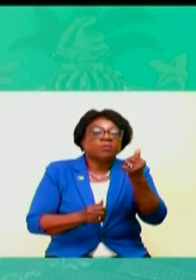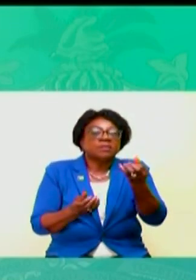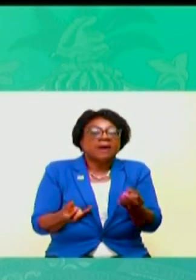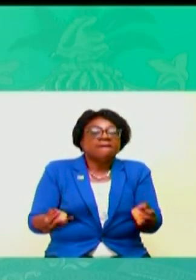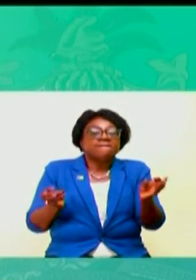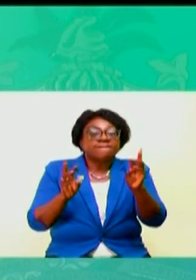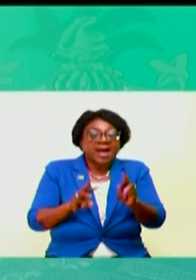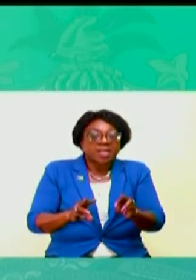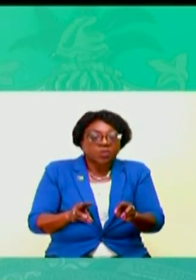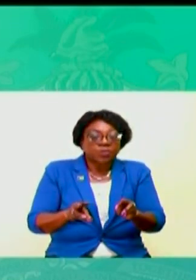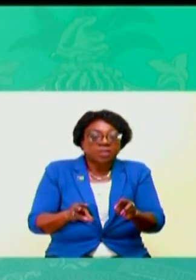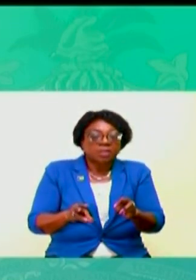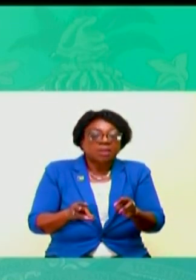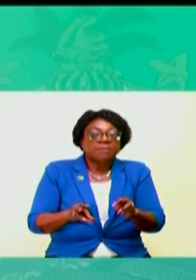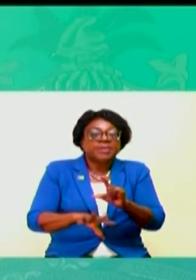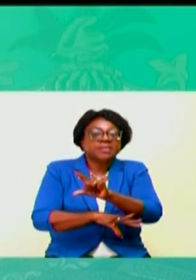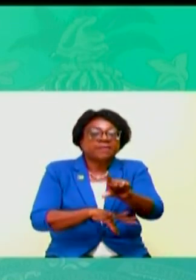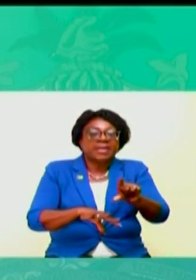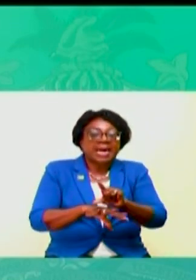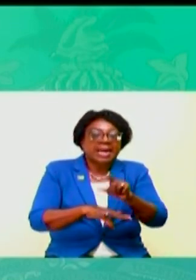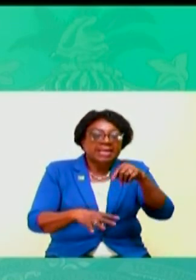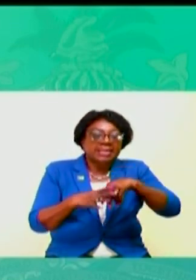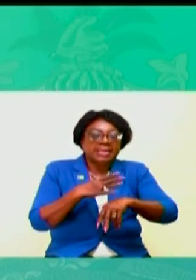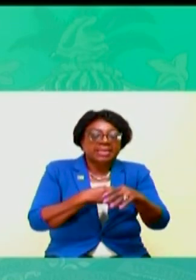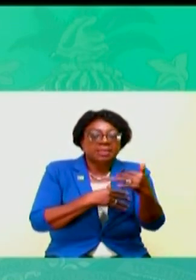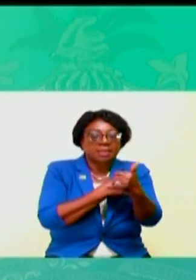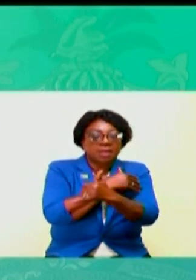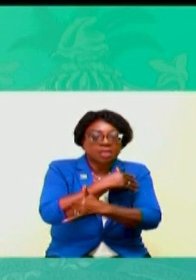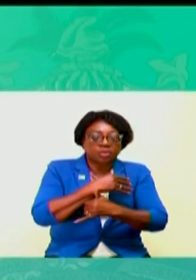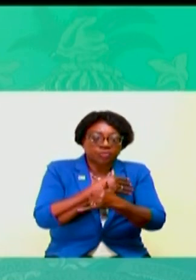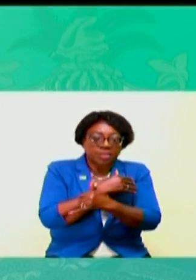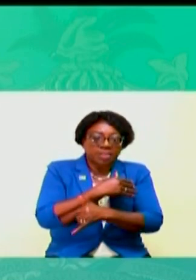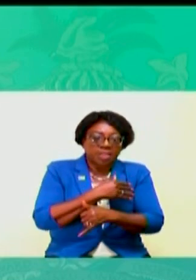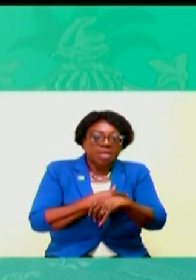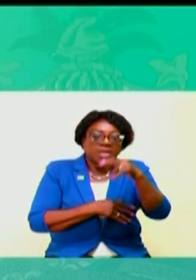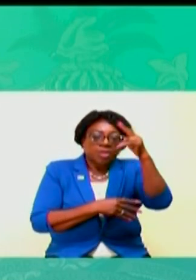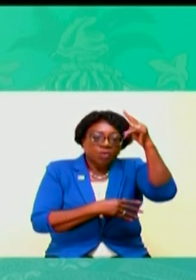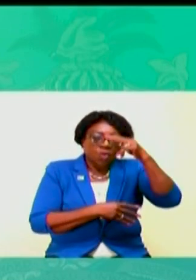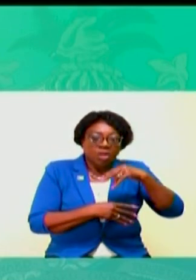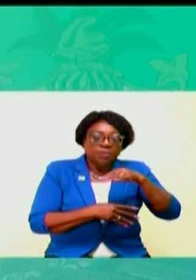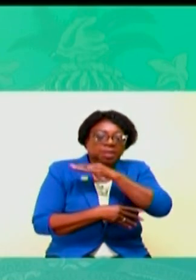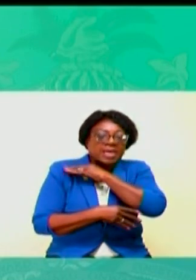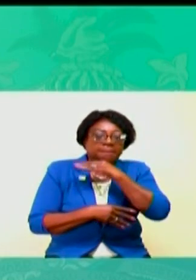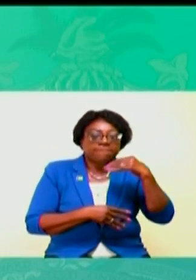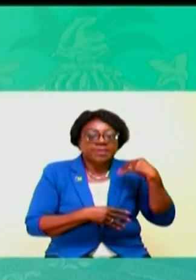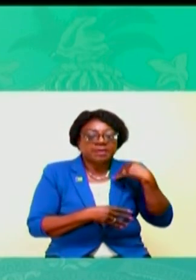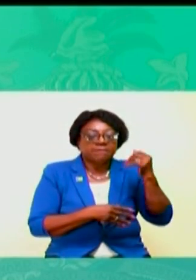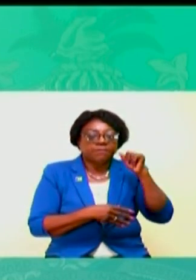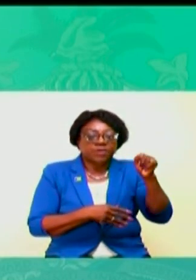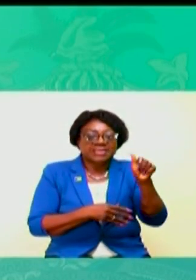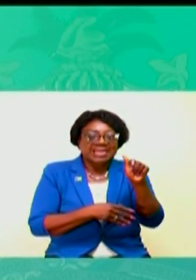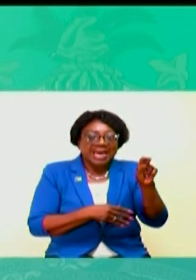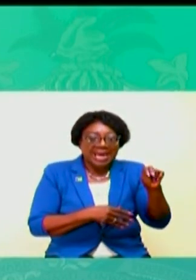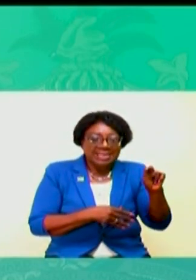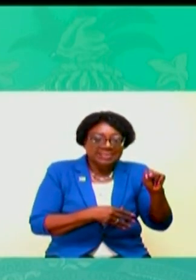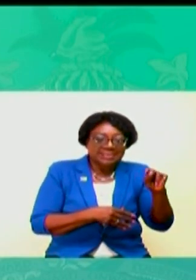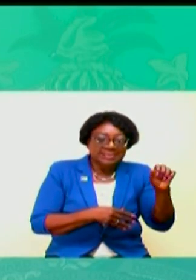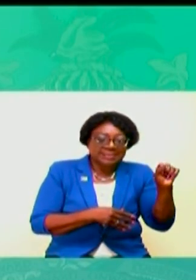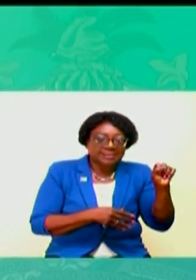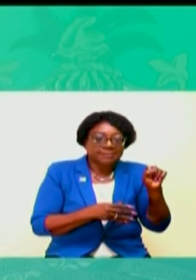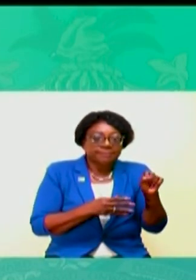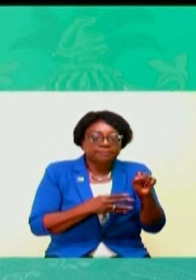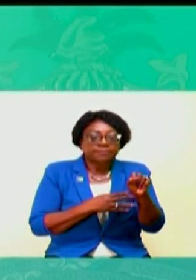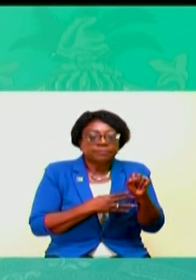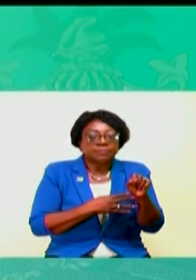country. Wow. Now, the Honorable Member for St. Anne's, he sat as BREA president, right? You were BREA, you were never